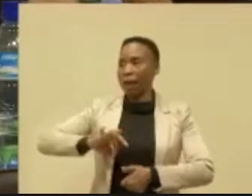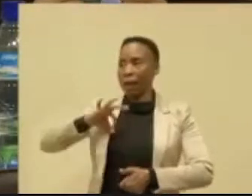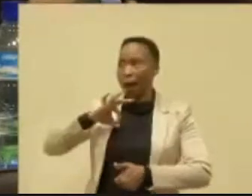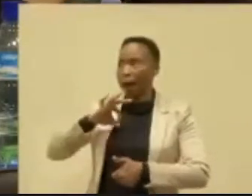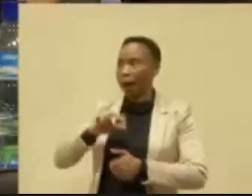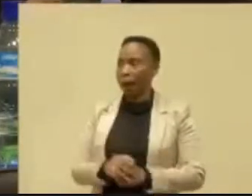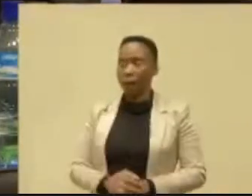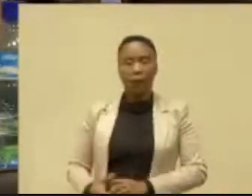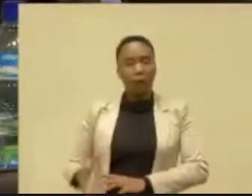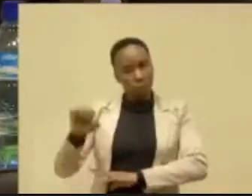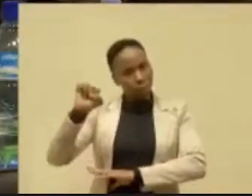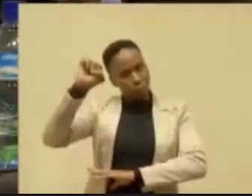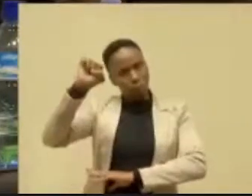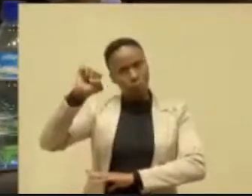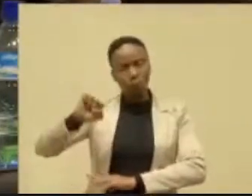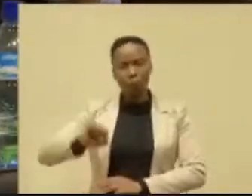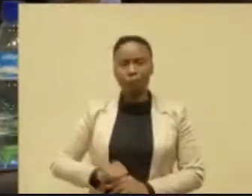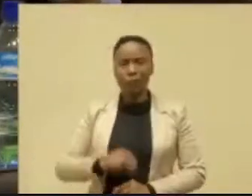malibu